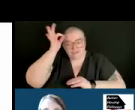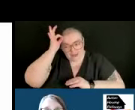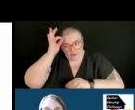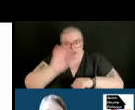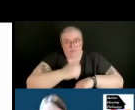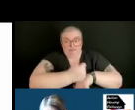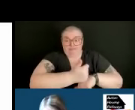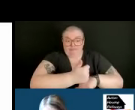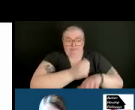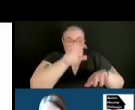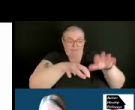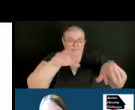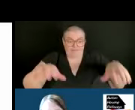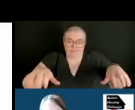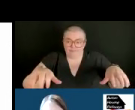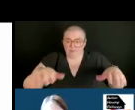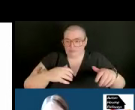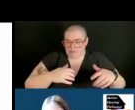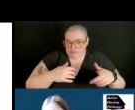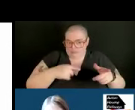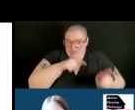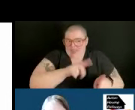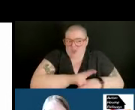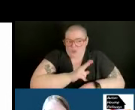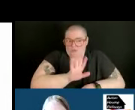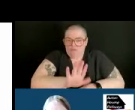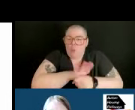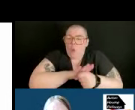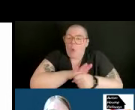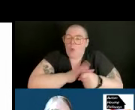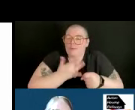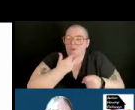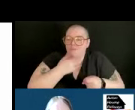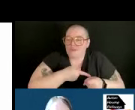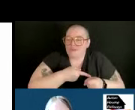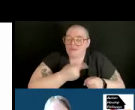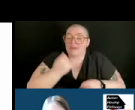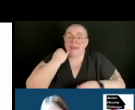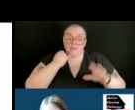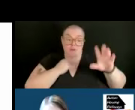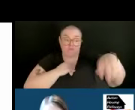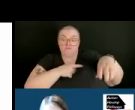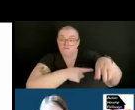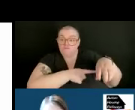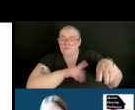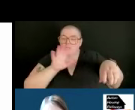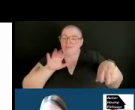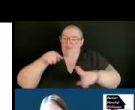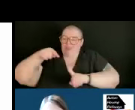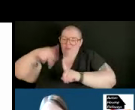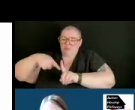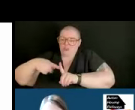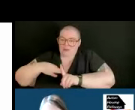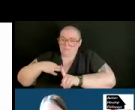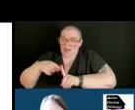use local preference. And your family member is unlikely to get in if they apply in a community they are not